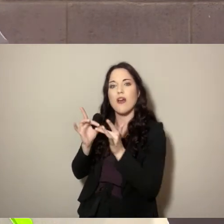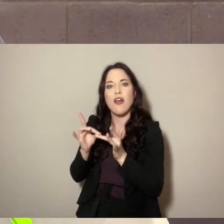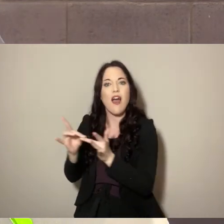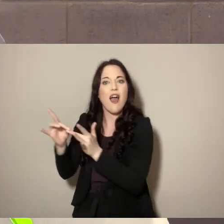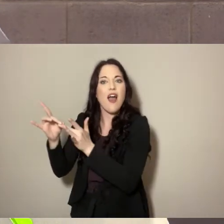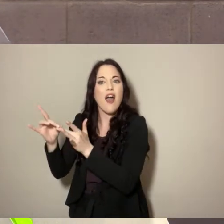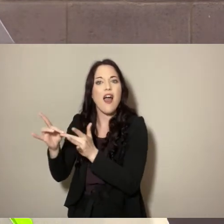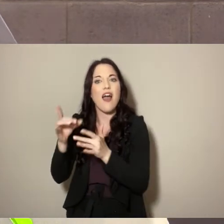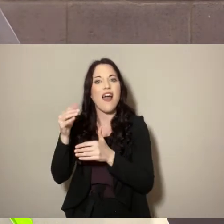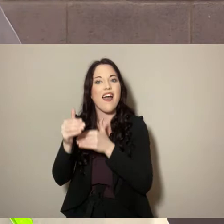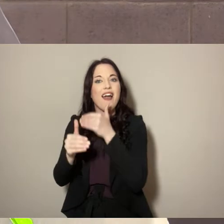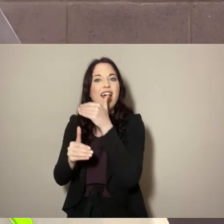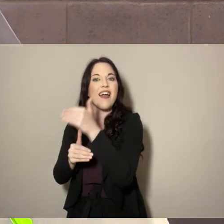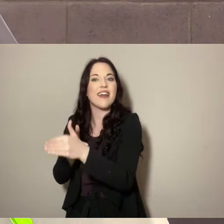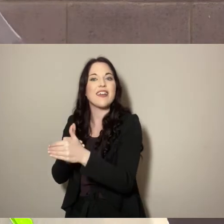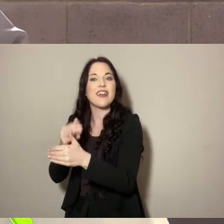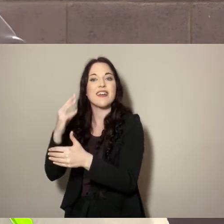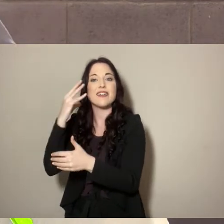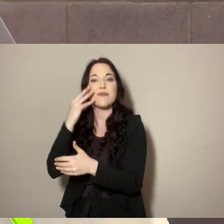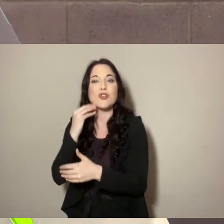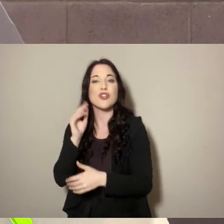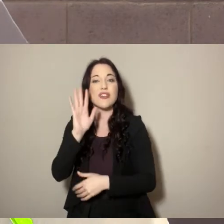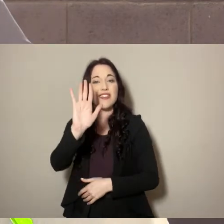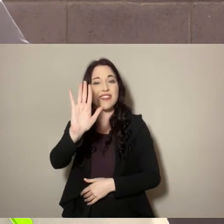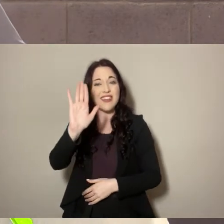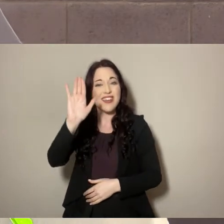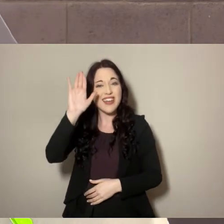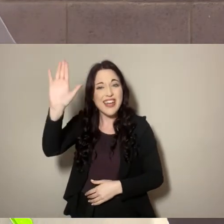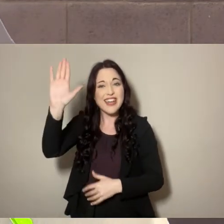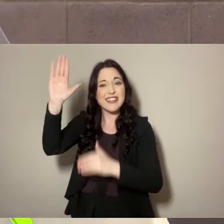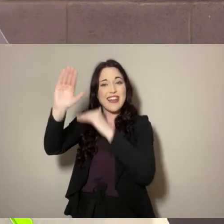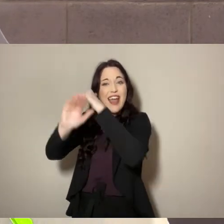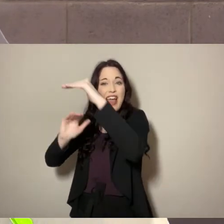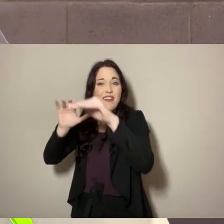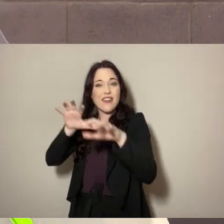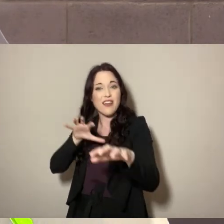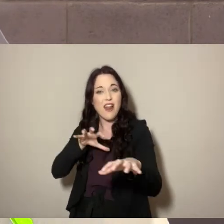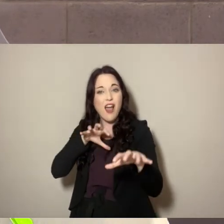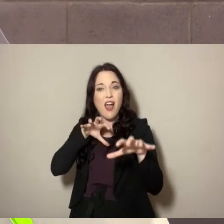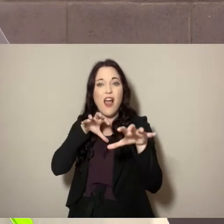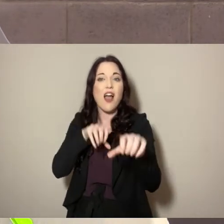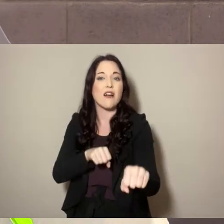to experience the kingdom in your life and in your heart."